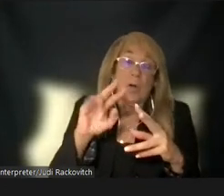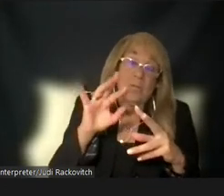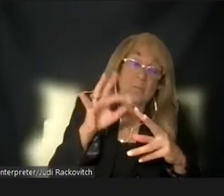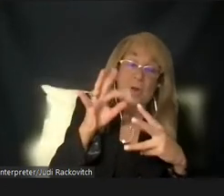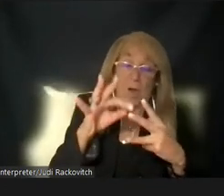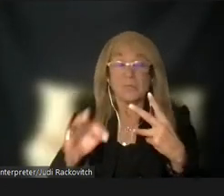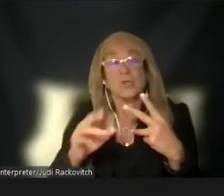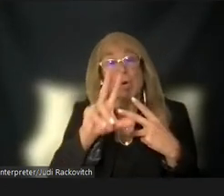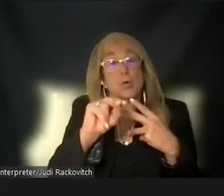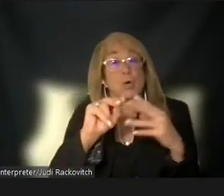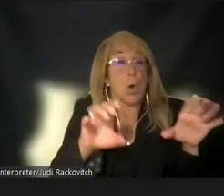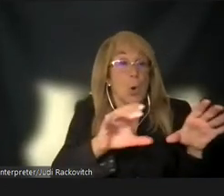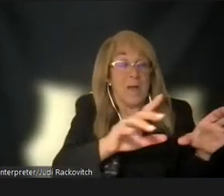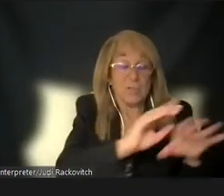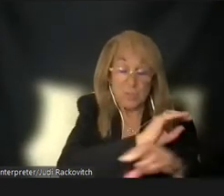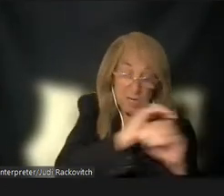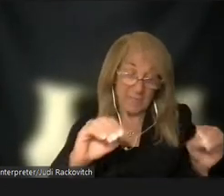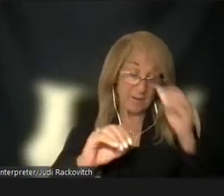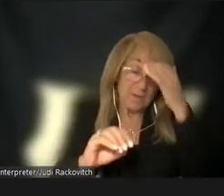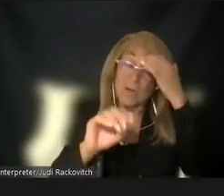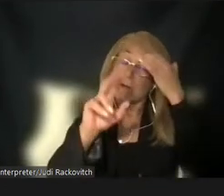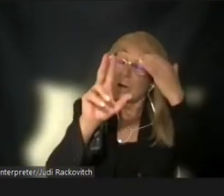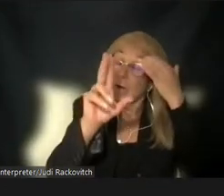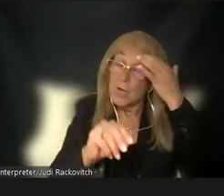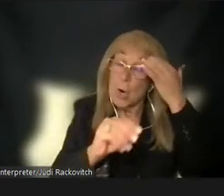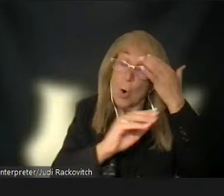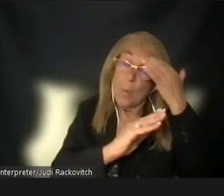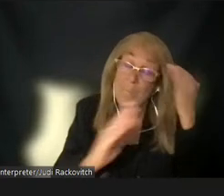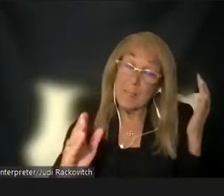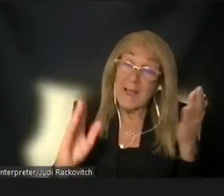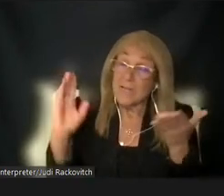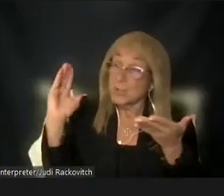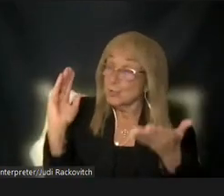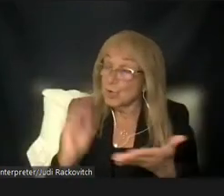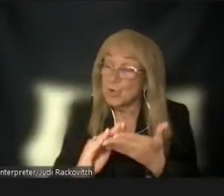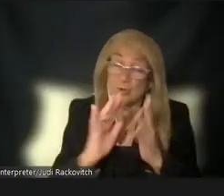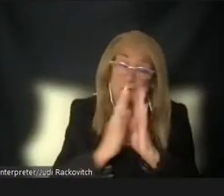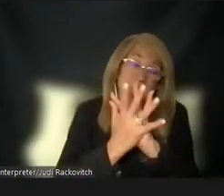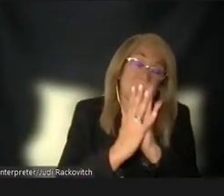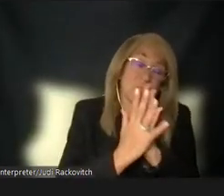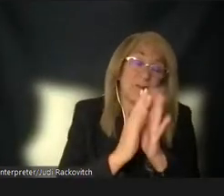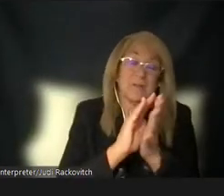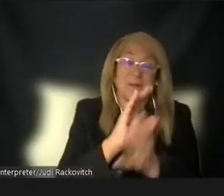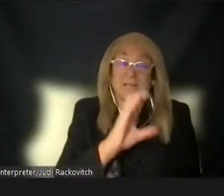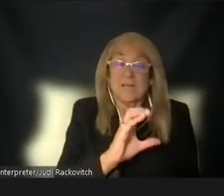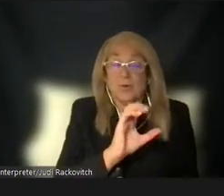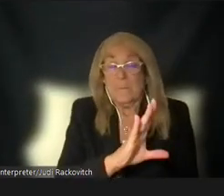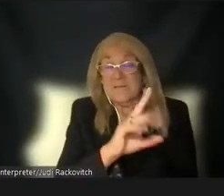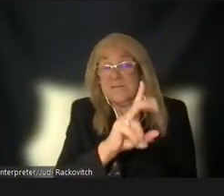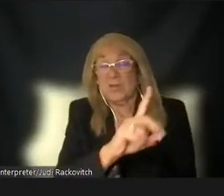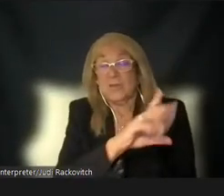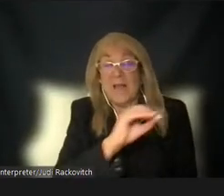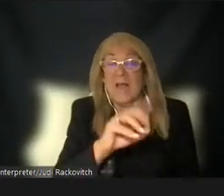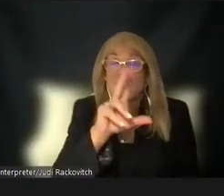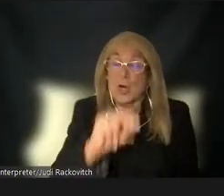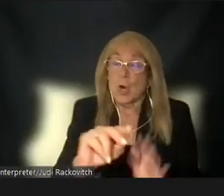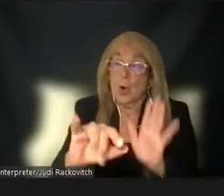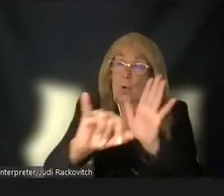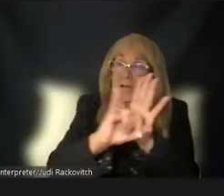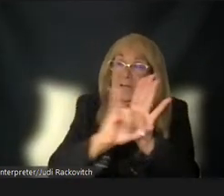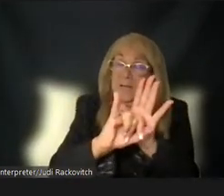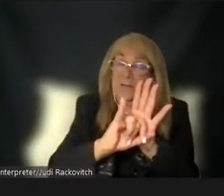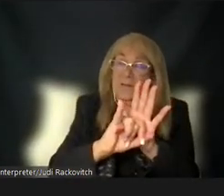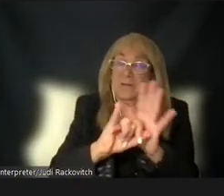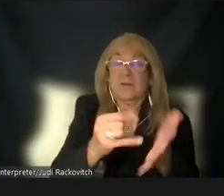Central Business District tolling program, no comprehensive plan to reduce congestion in the Central Business District, and no identified transit capital revenue